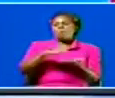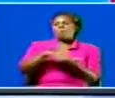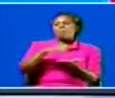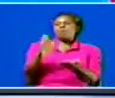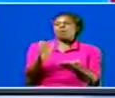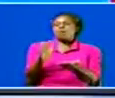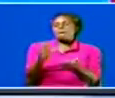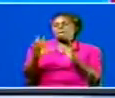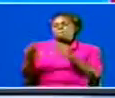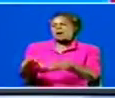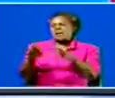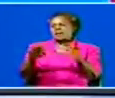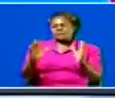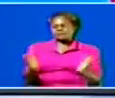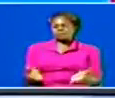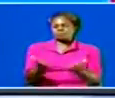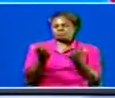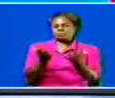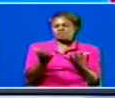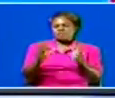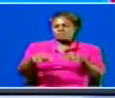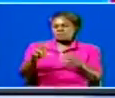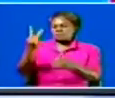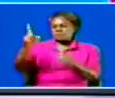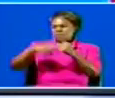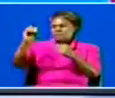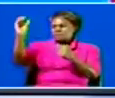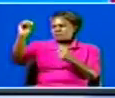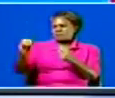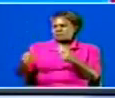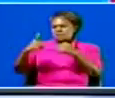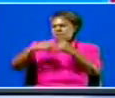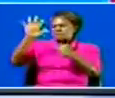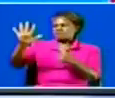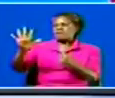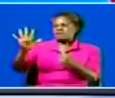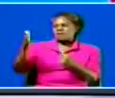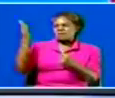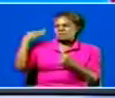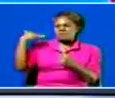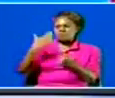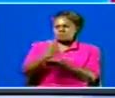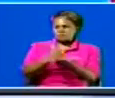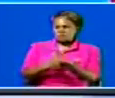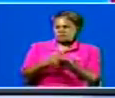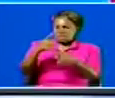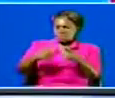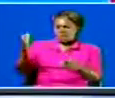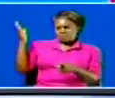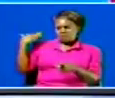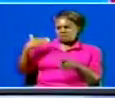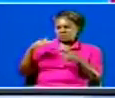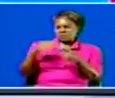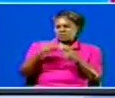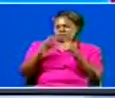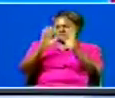on niche markets to improve market share from 60% to 65% in the premium sector. Last year, Crown Paints